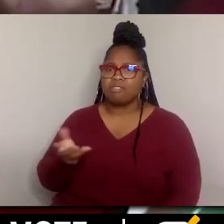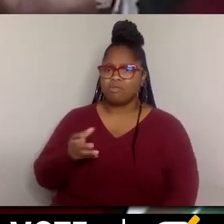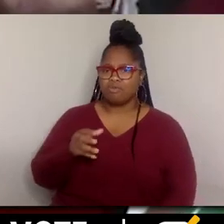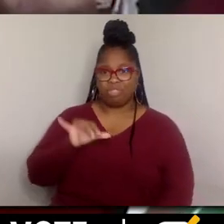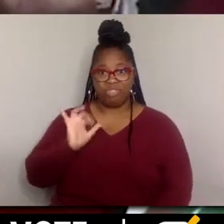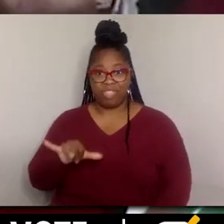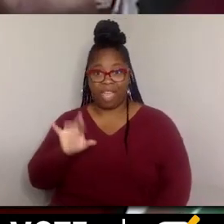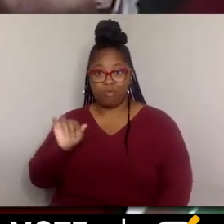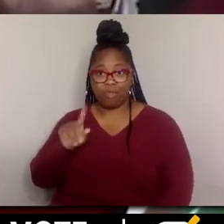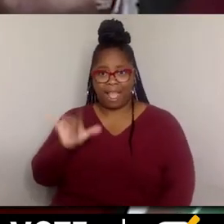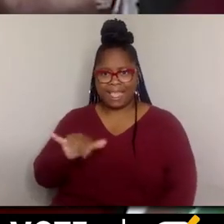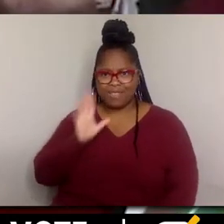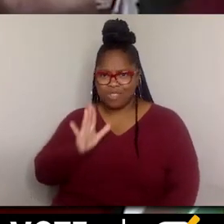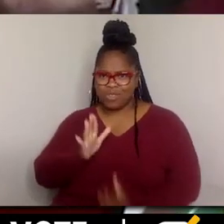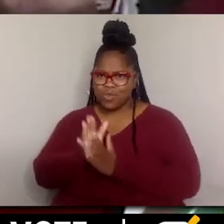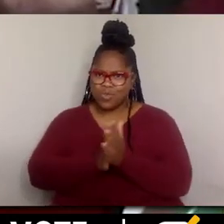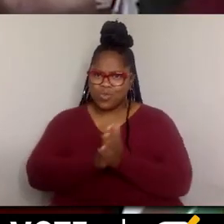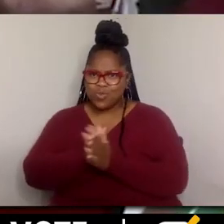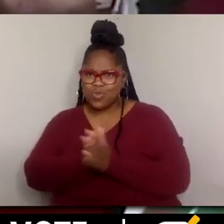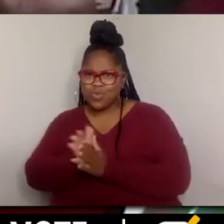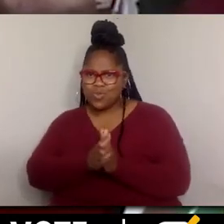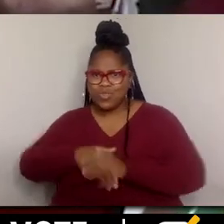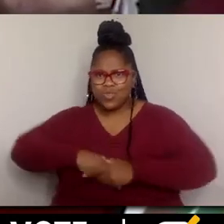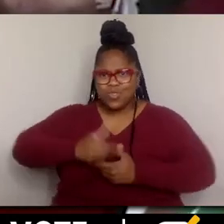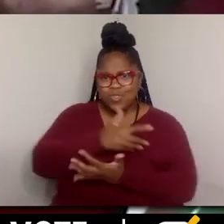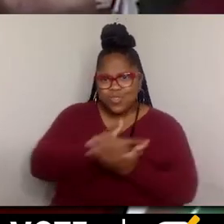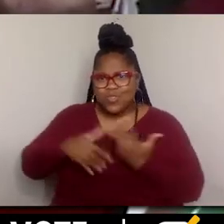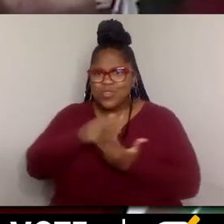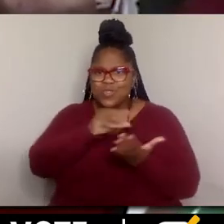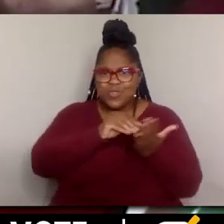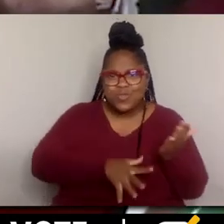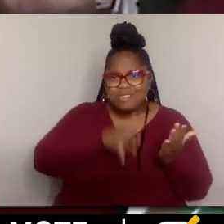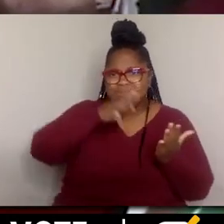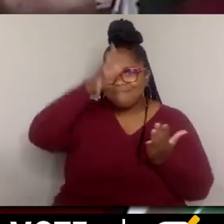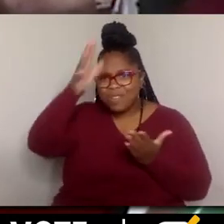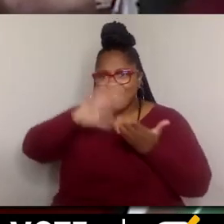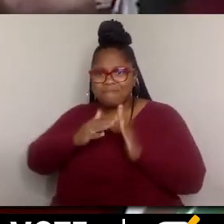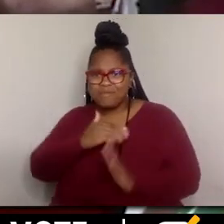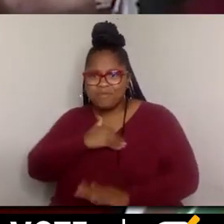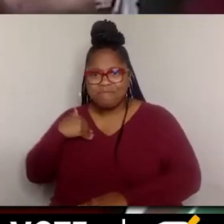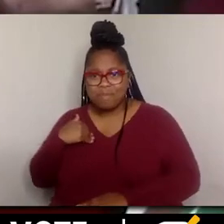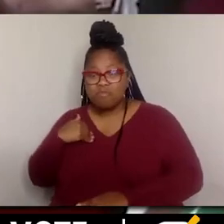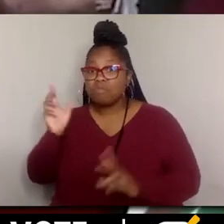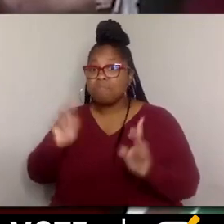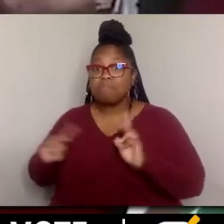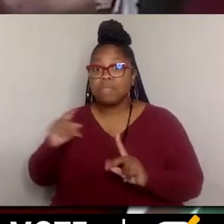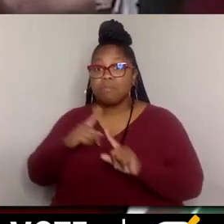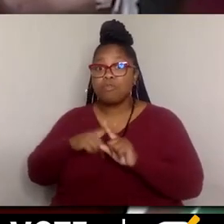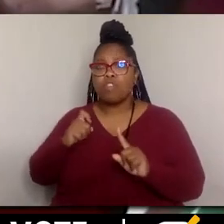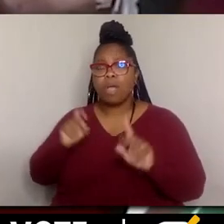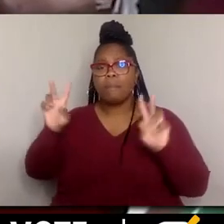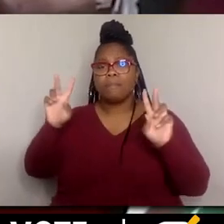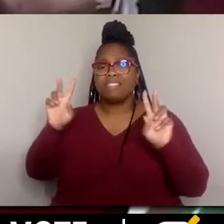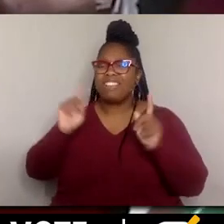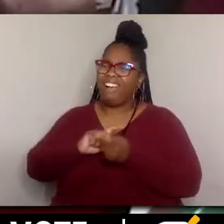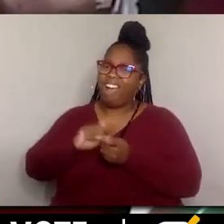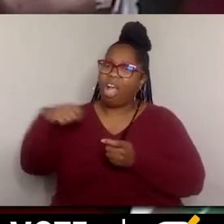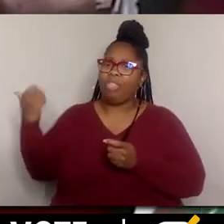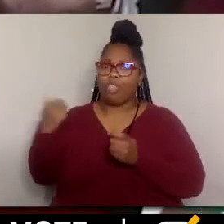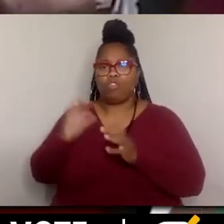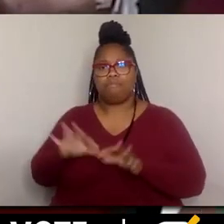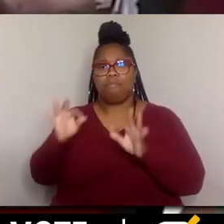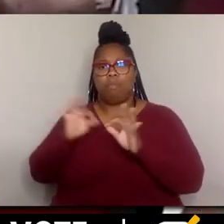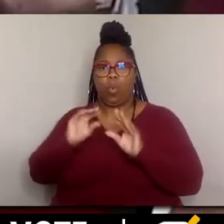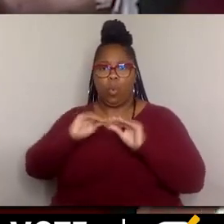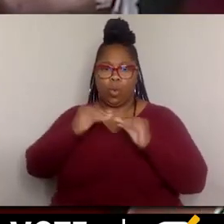energetic action with students, parents, community members, and folks from change-making organizations